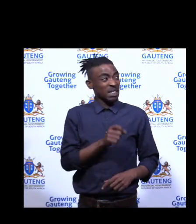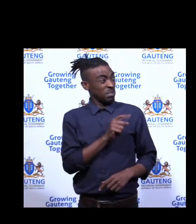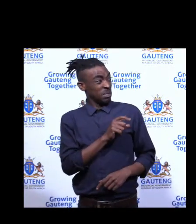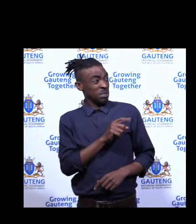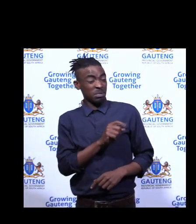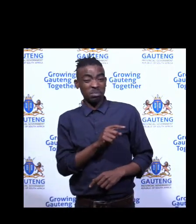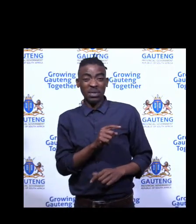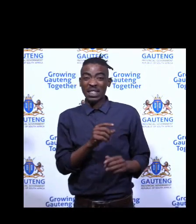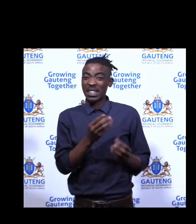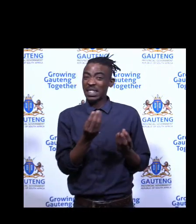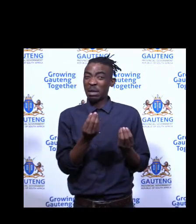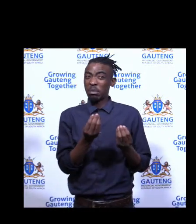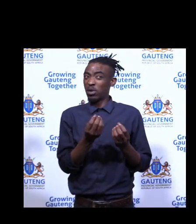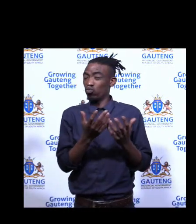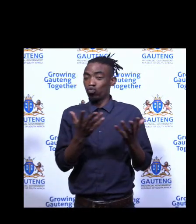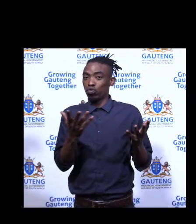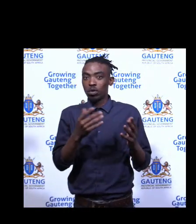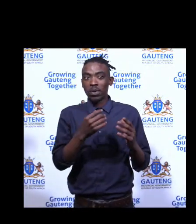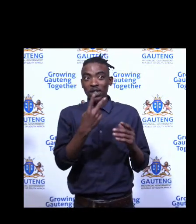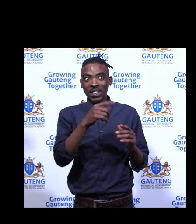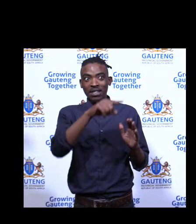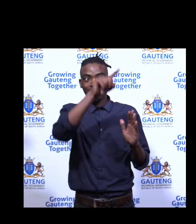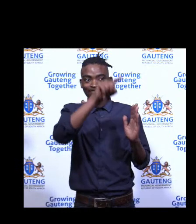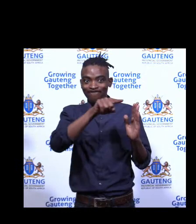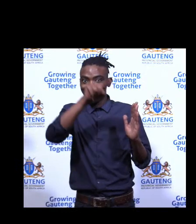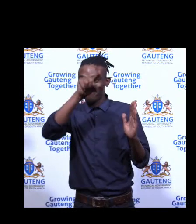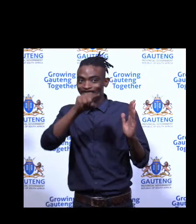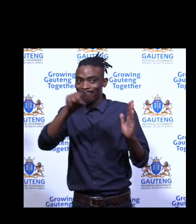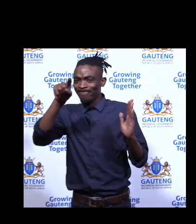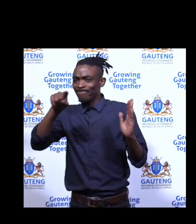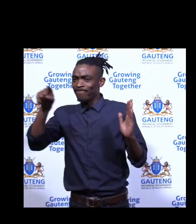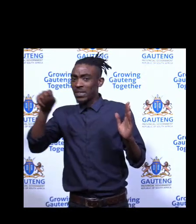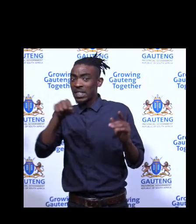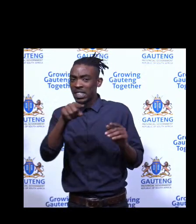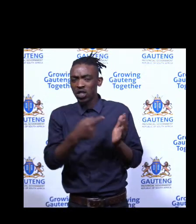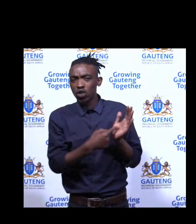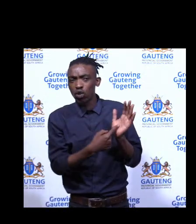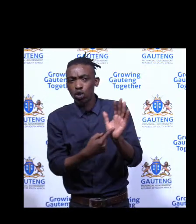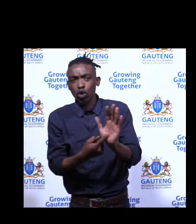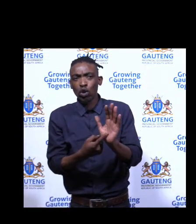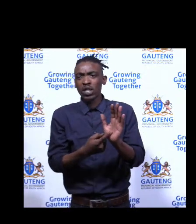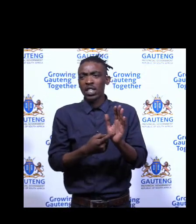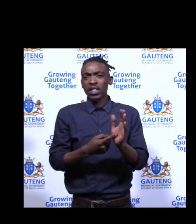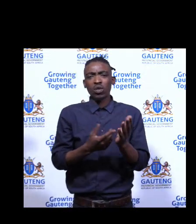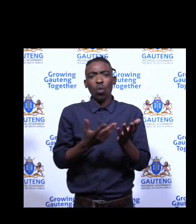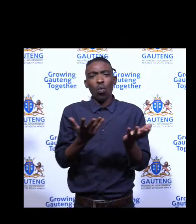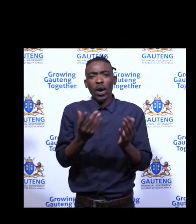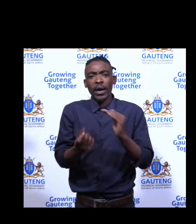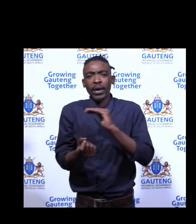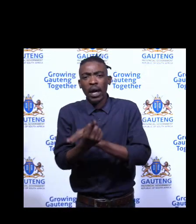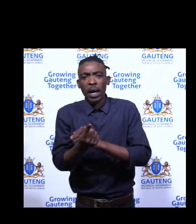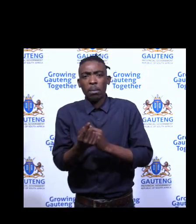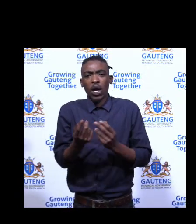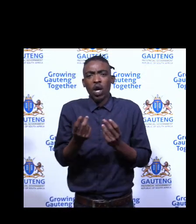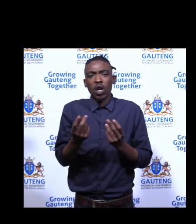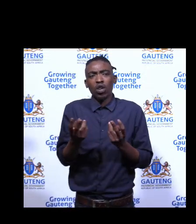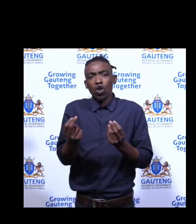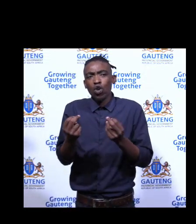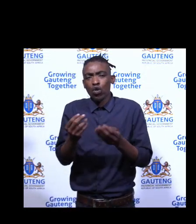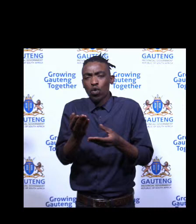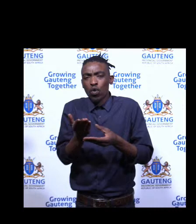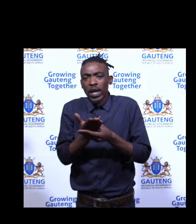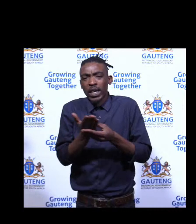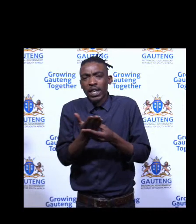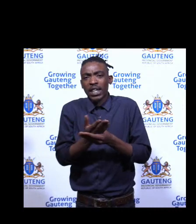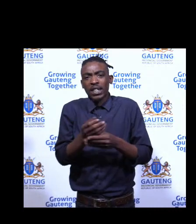bit. This graph gives you the transmission rate, the speed with which new cases appear every day. Something very